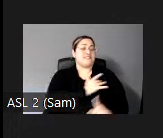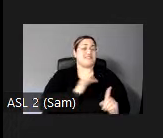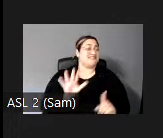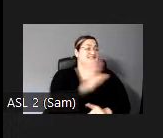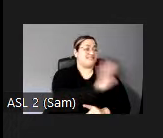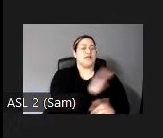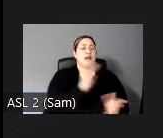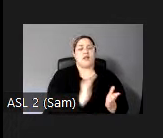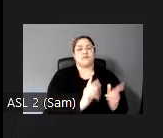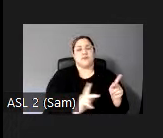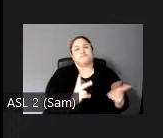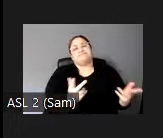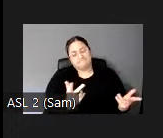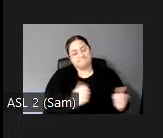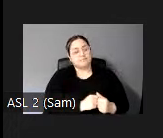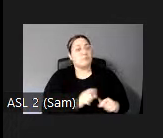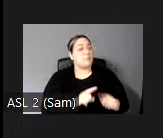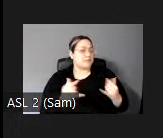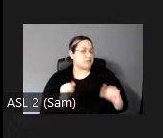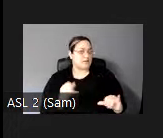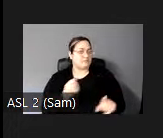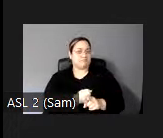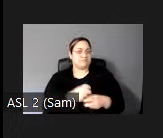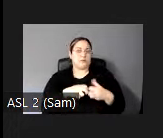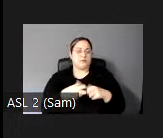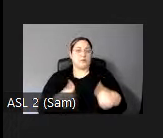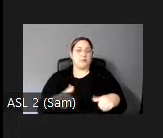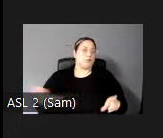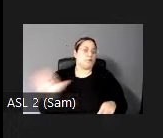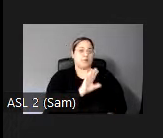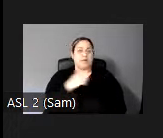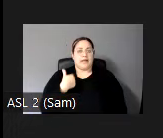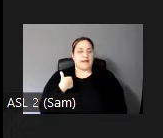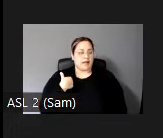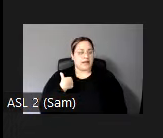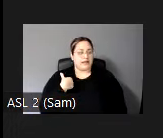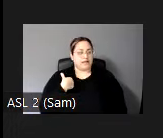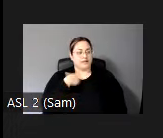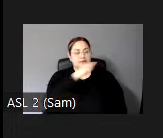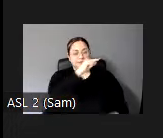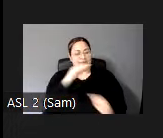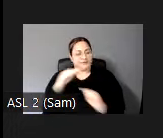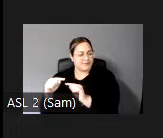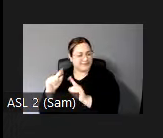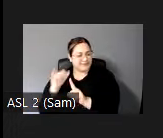but it is obviously a huge problem across the country. Even the smaller numbers, PEI, it's a pretty small